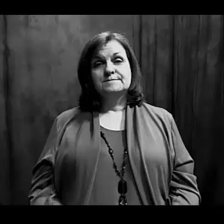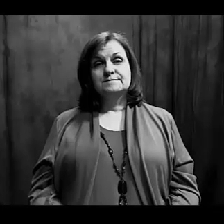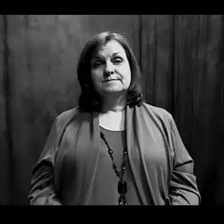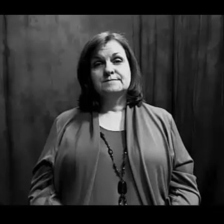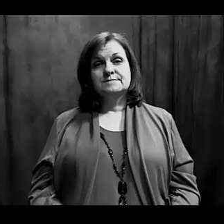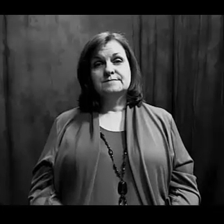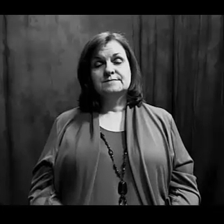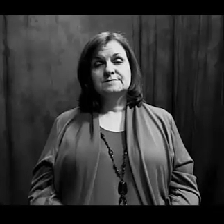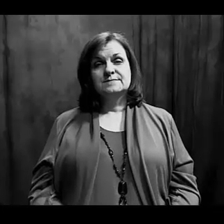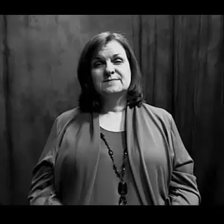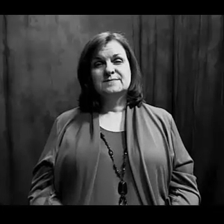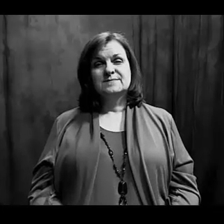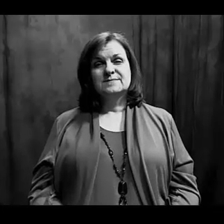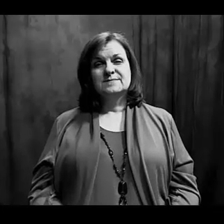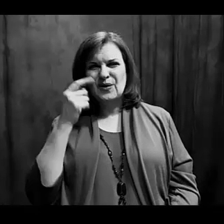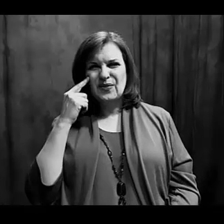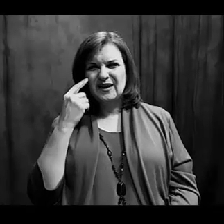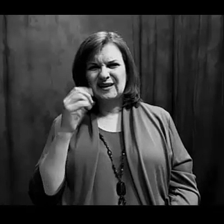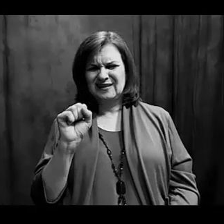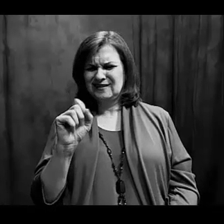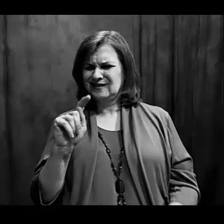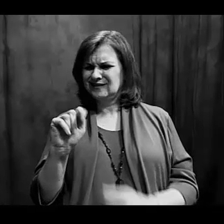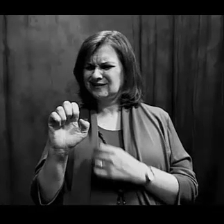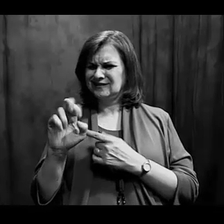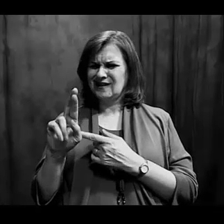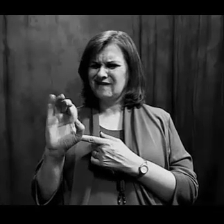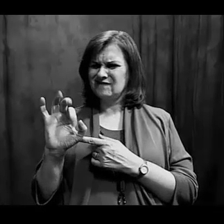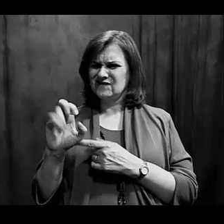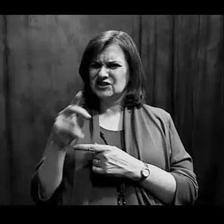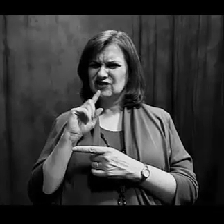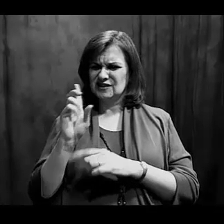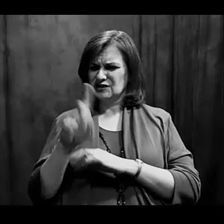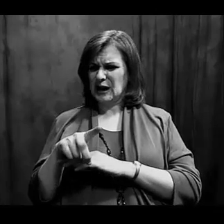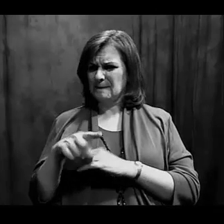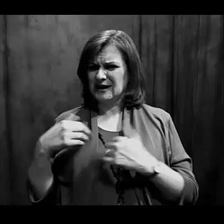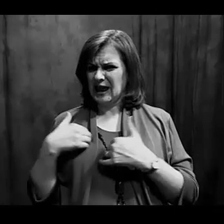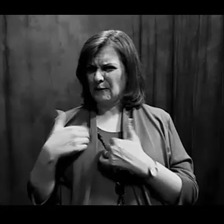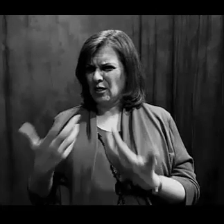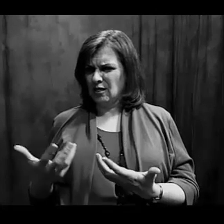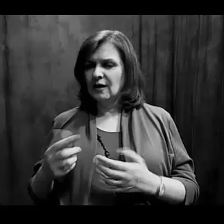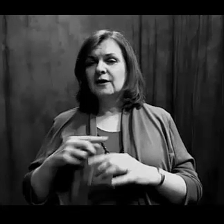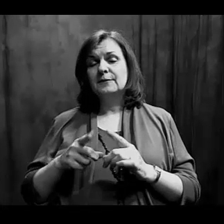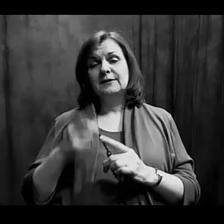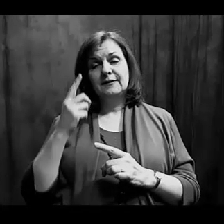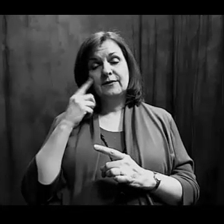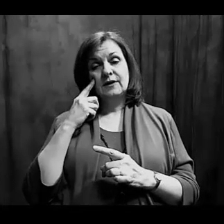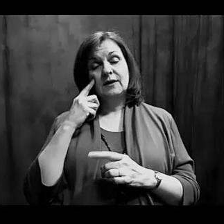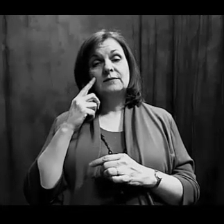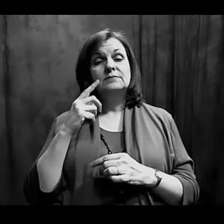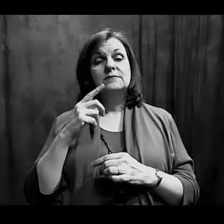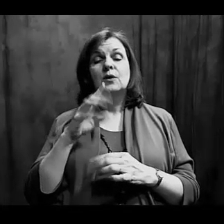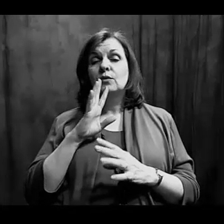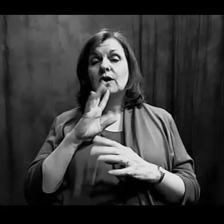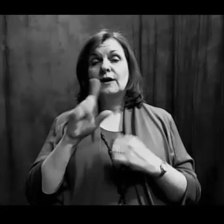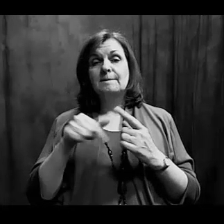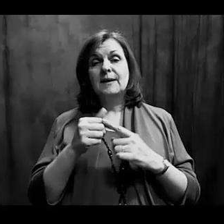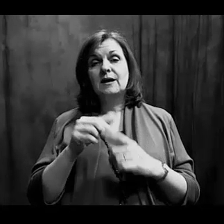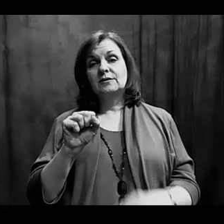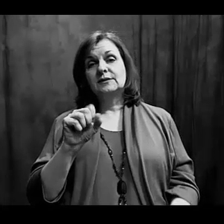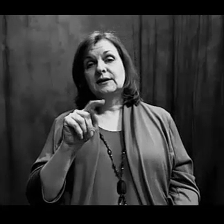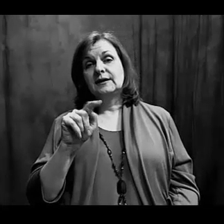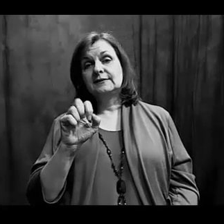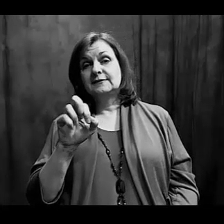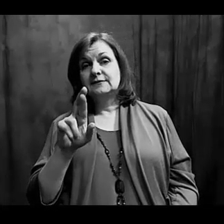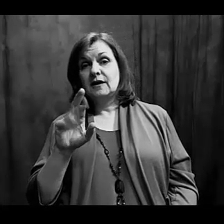starfish. Now, many of you probably don't think about starfish as being dominant for anything, but we've talked